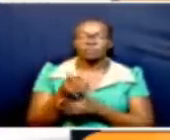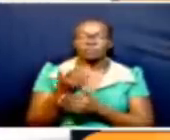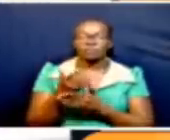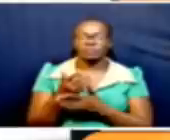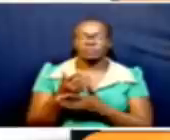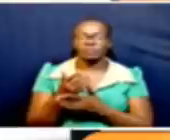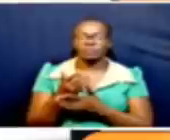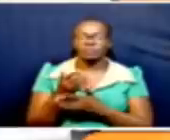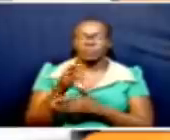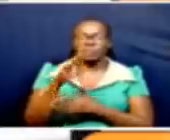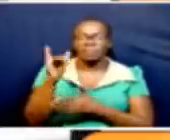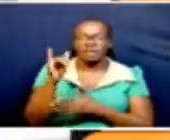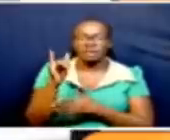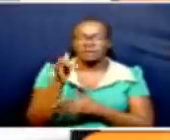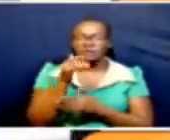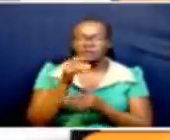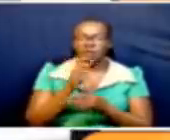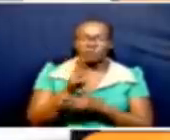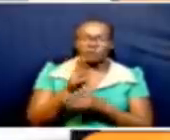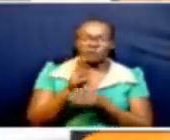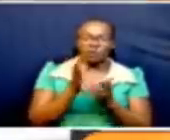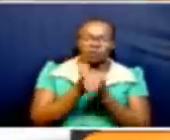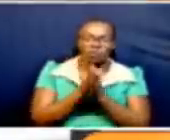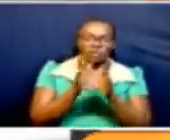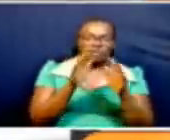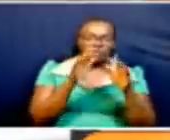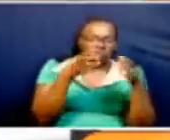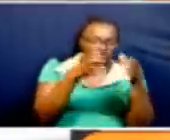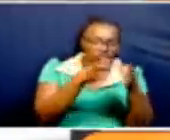with our party or with our tribe. And Jeff, Babu. I think